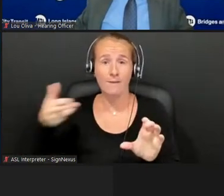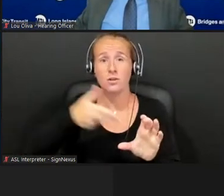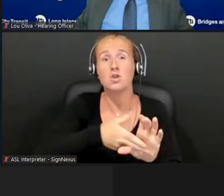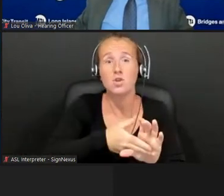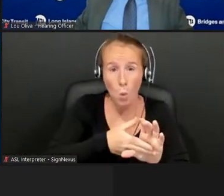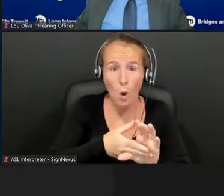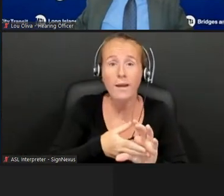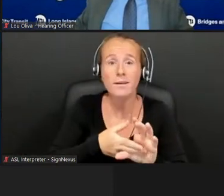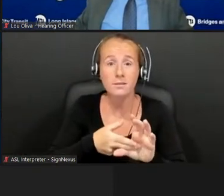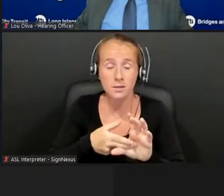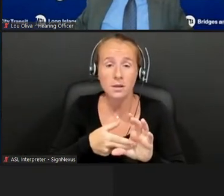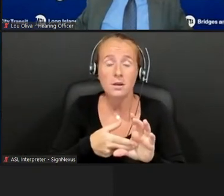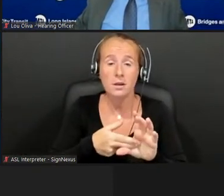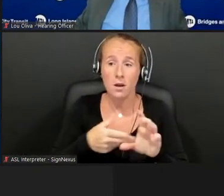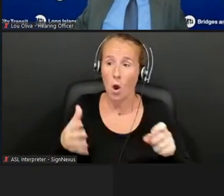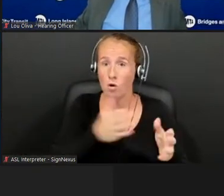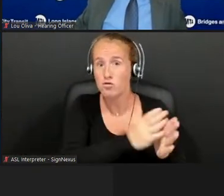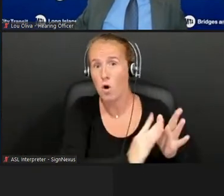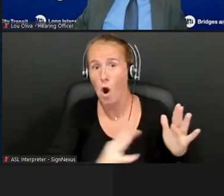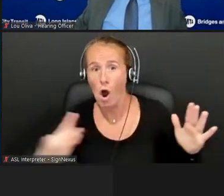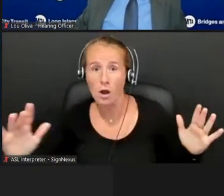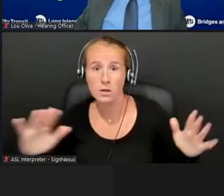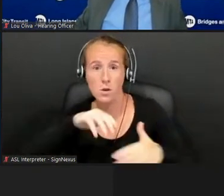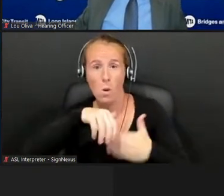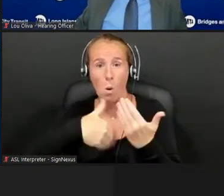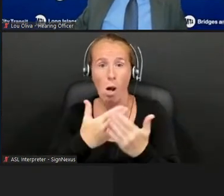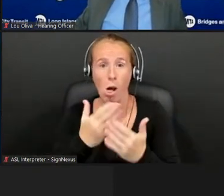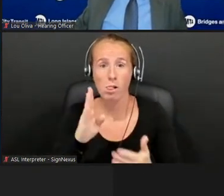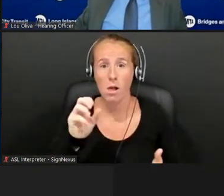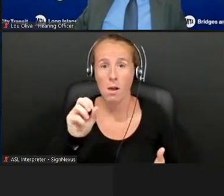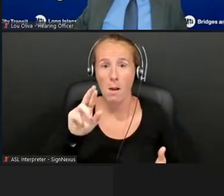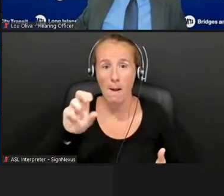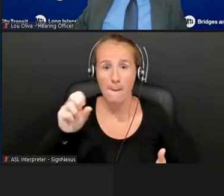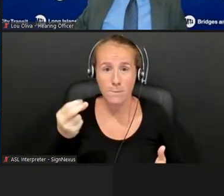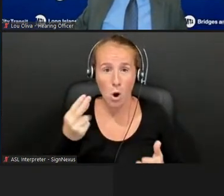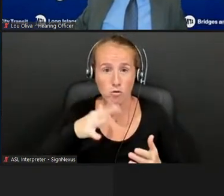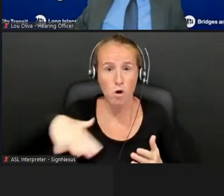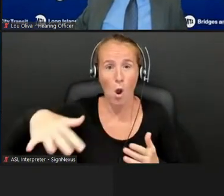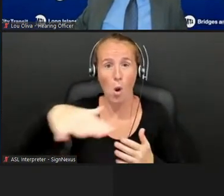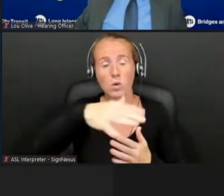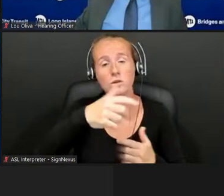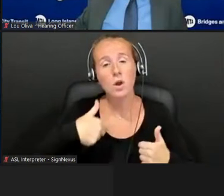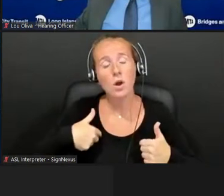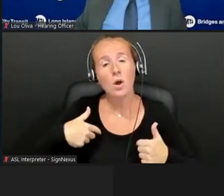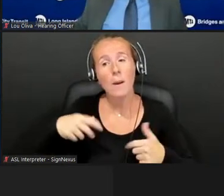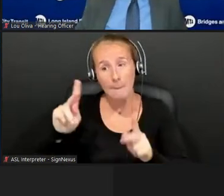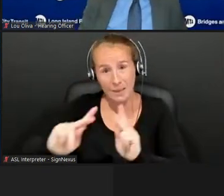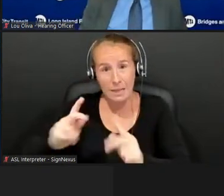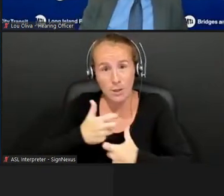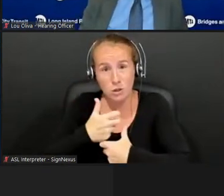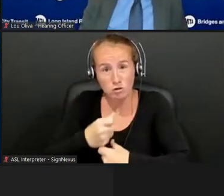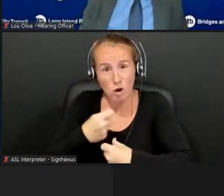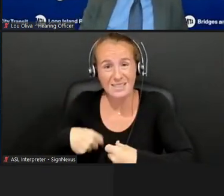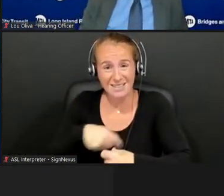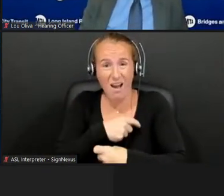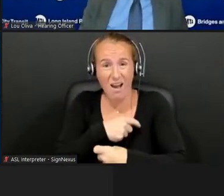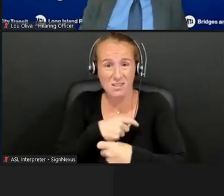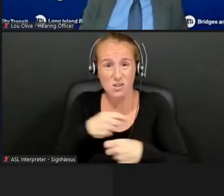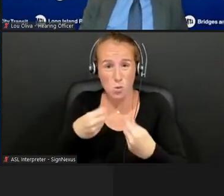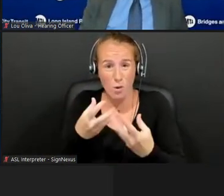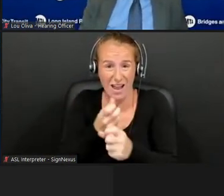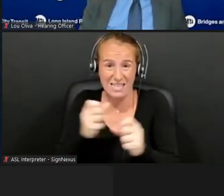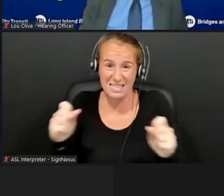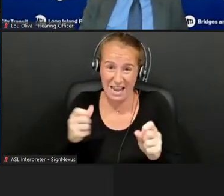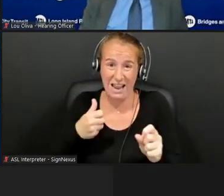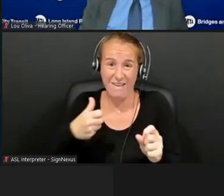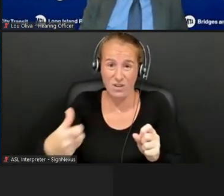deserts across the five boroughs the communities we serve trust us and provide safe and reliable transportation many of